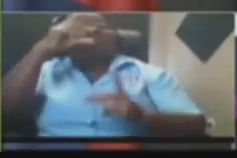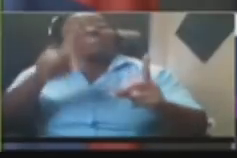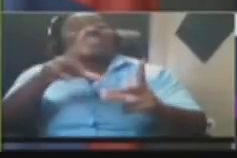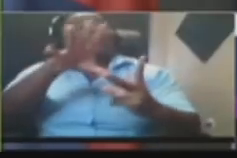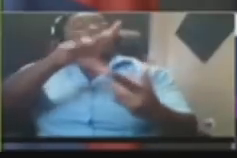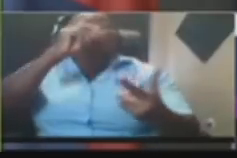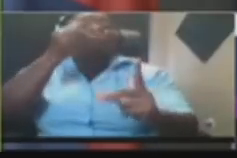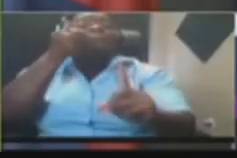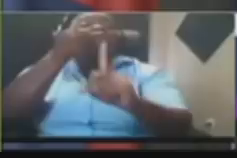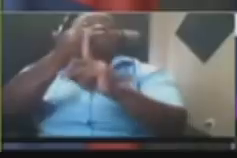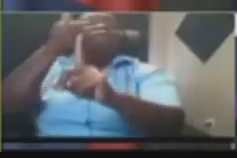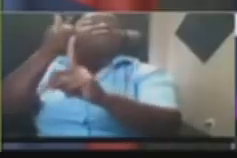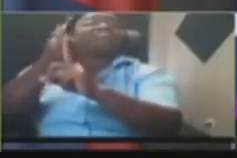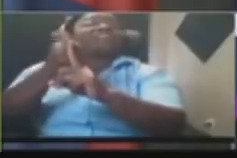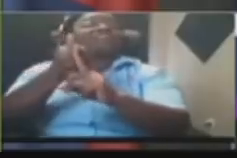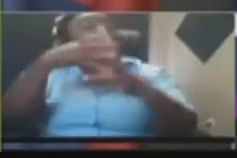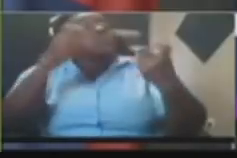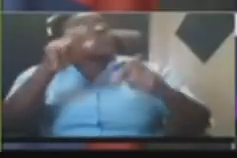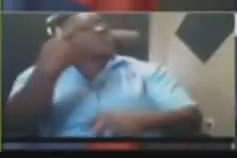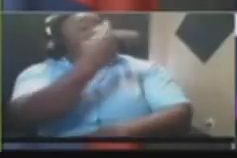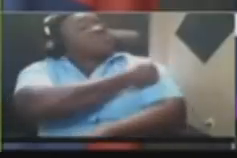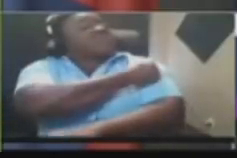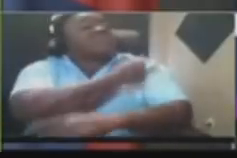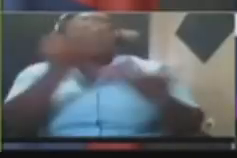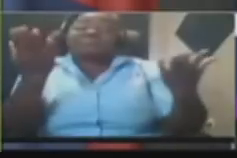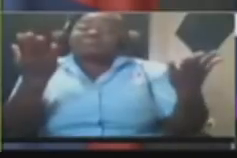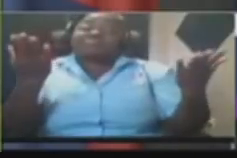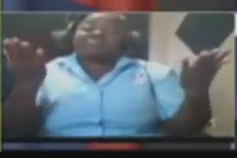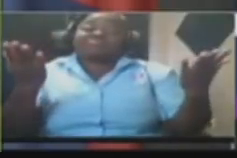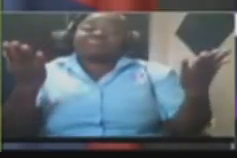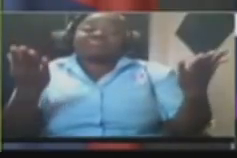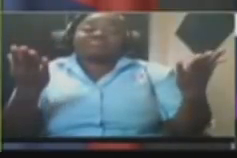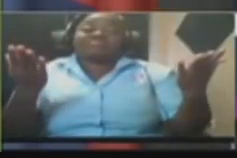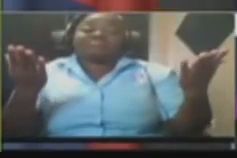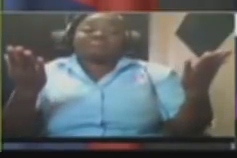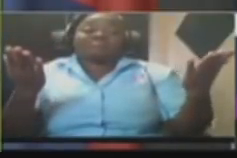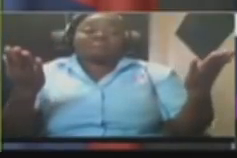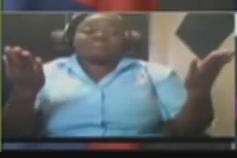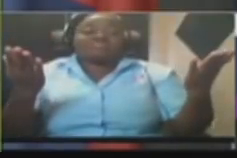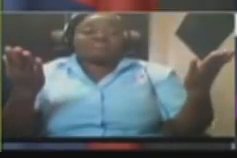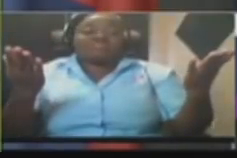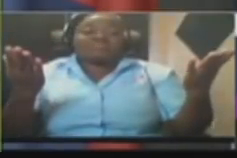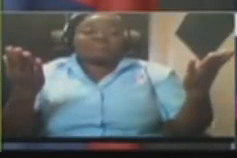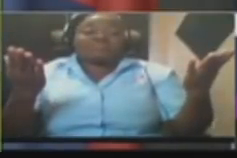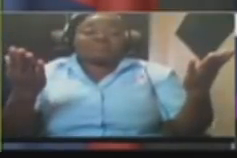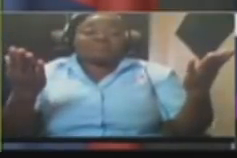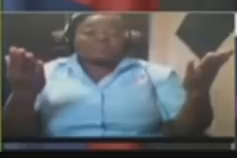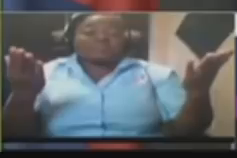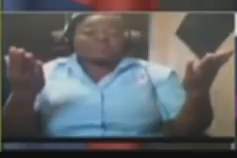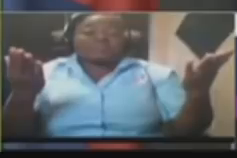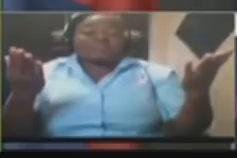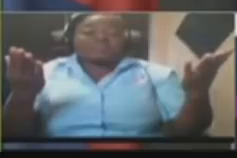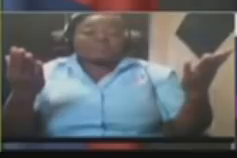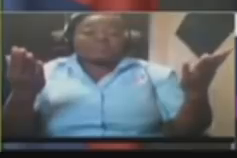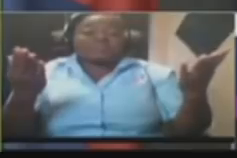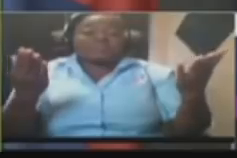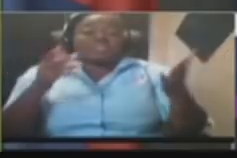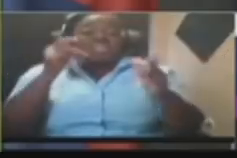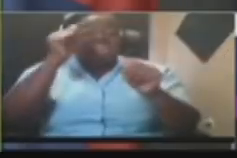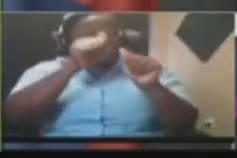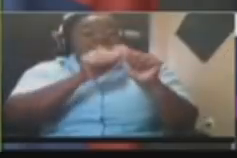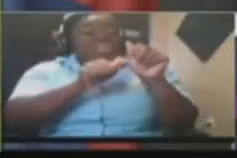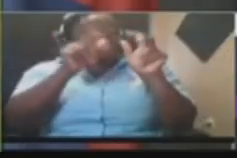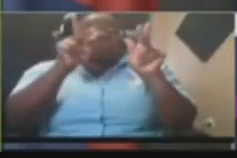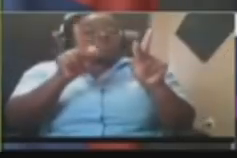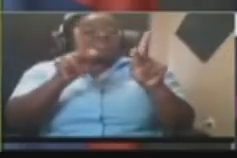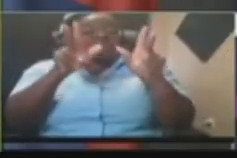the best chance with that outcome, because the response to this virus is largely personal responsibility